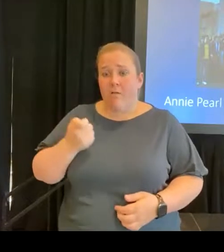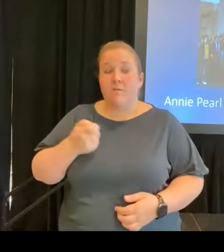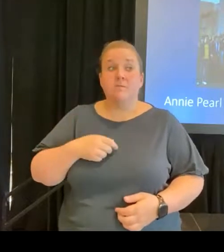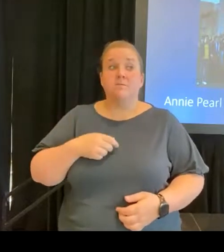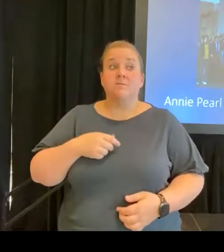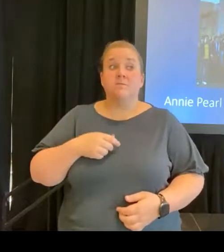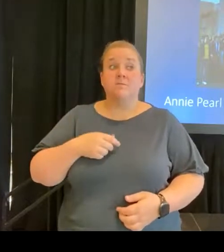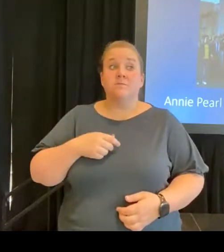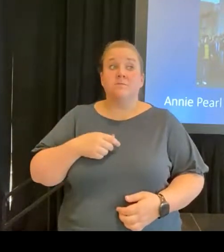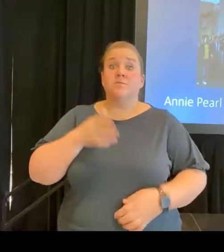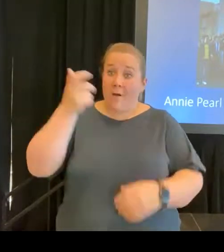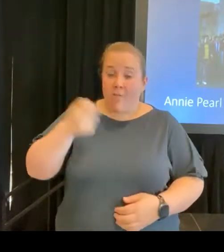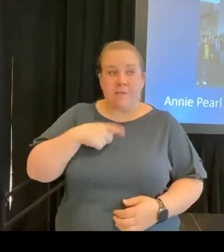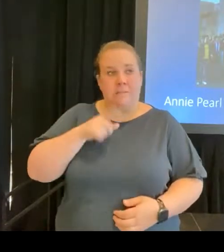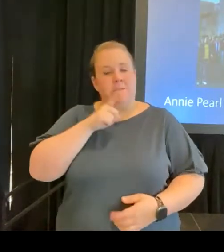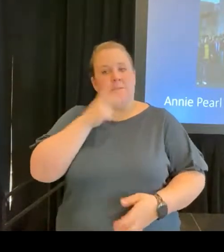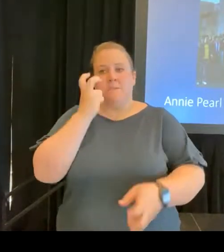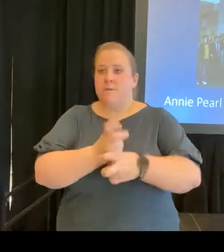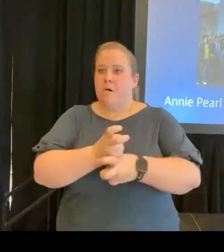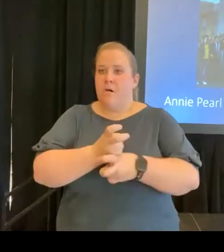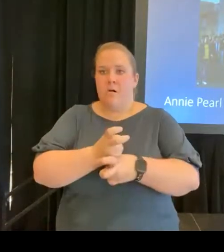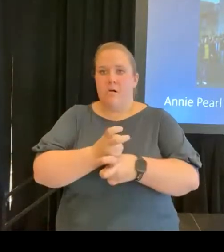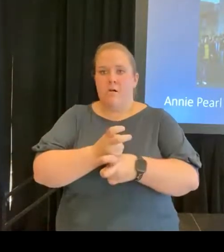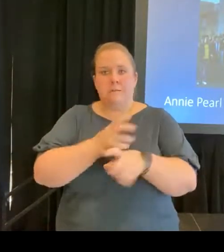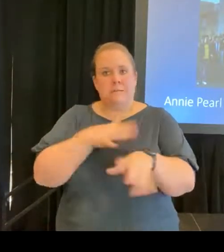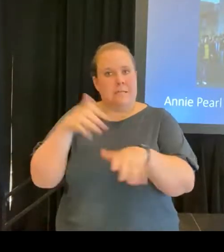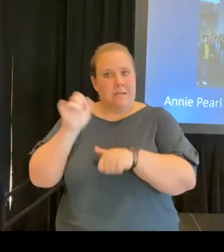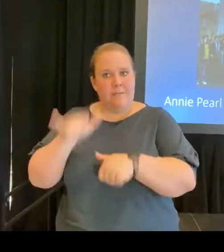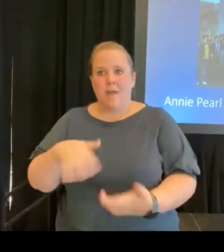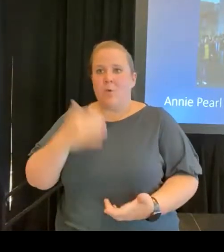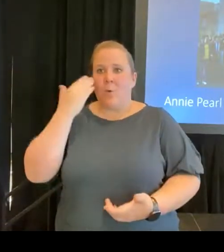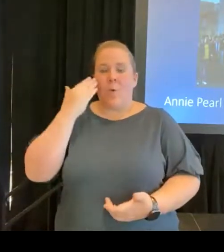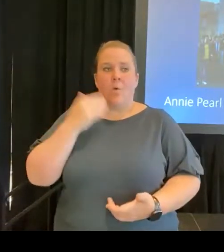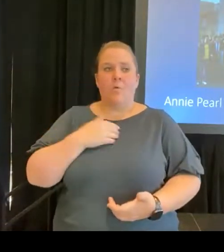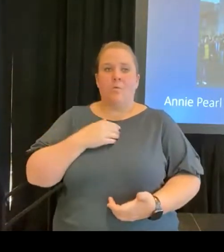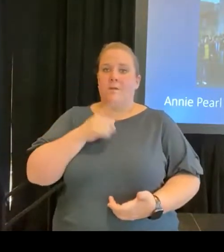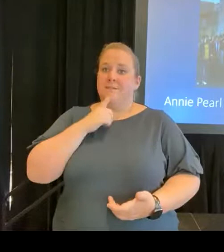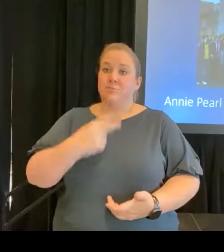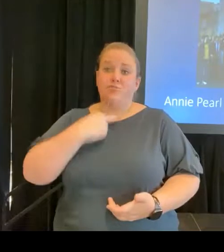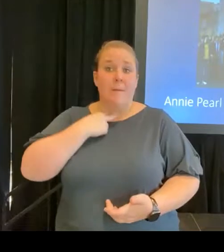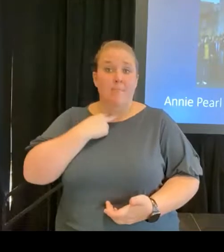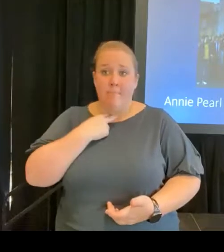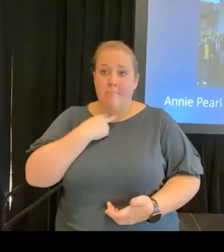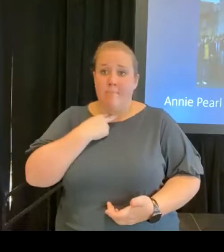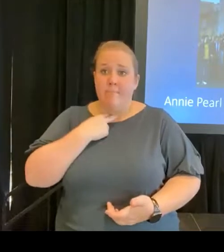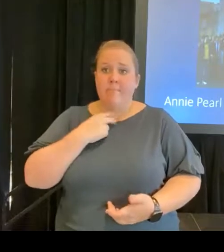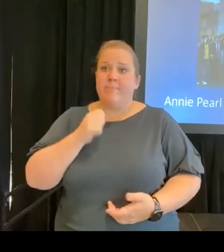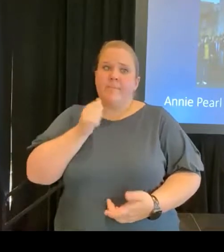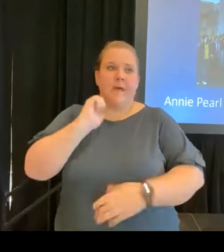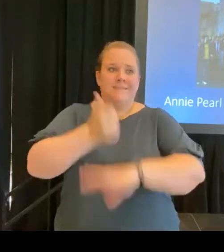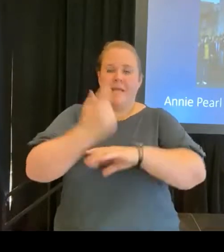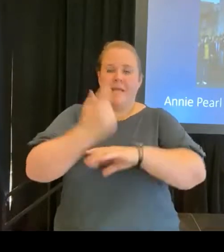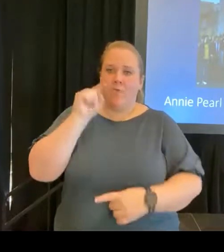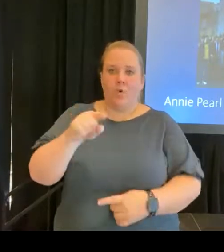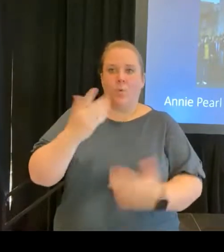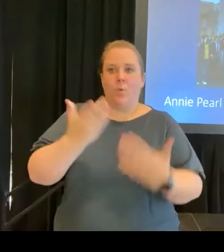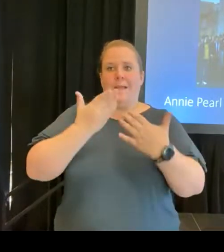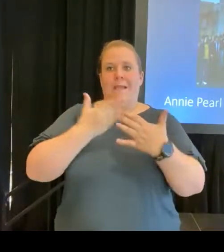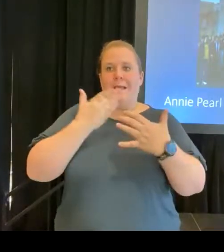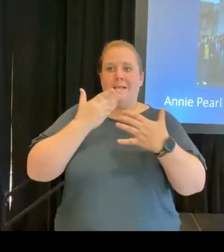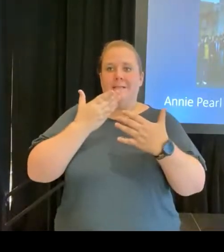you get on public assistance, it's hard to get off. Because it ain't nothing but a trap. It's not set up for you to get off